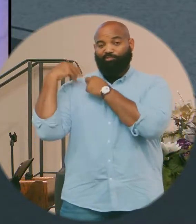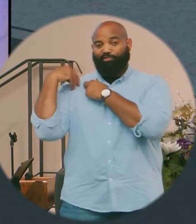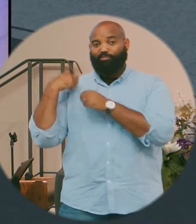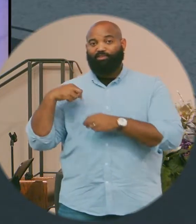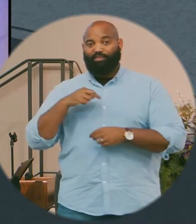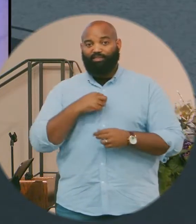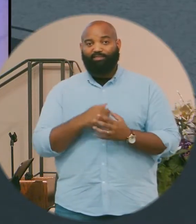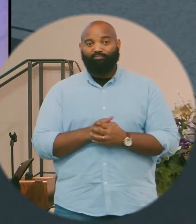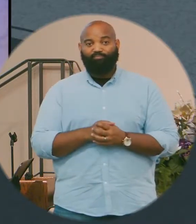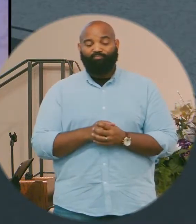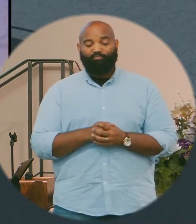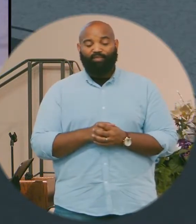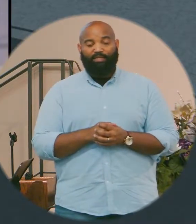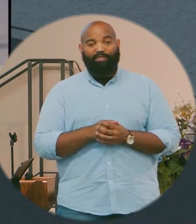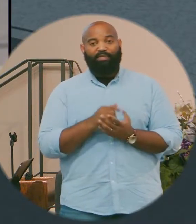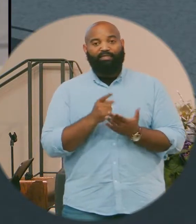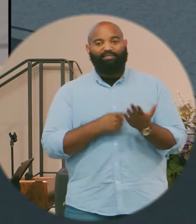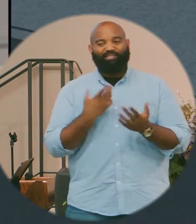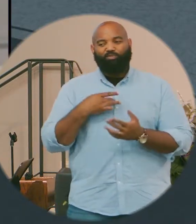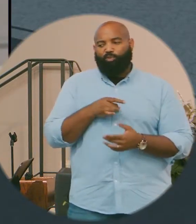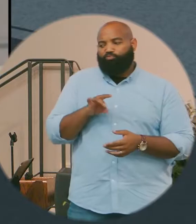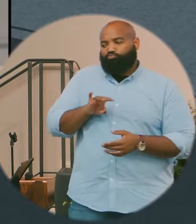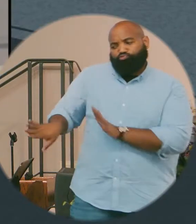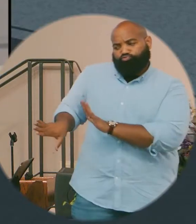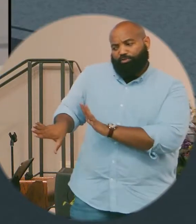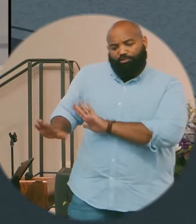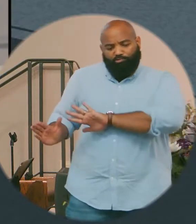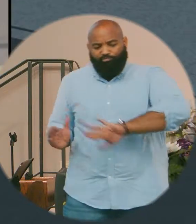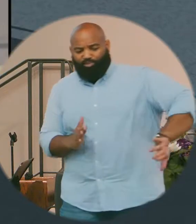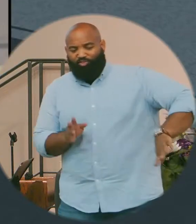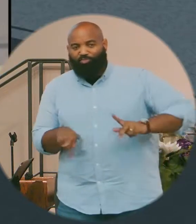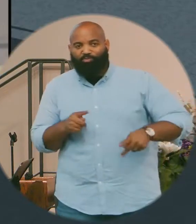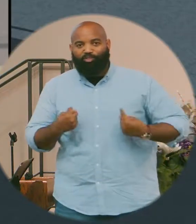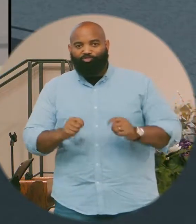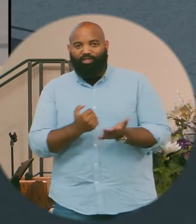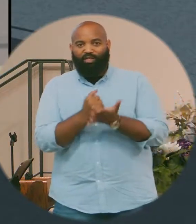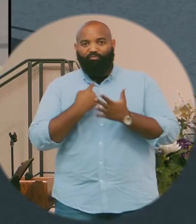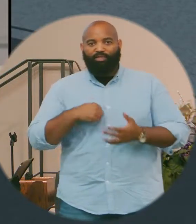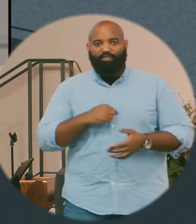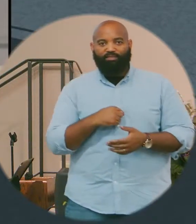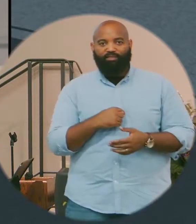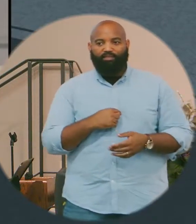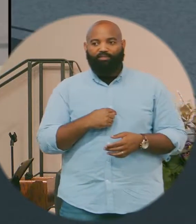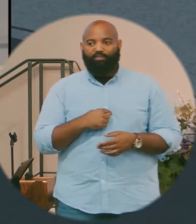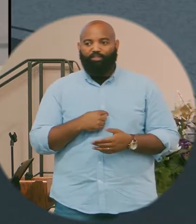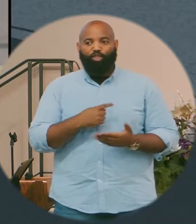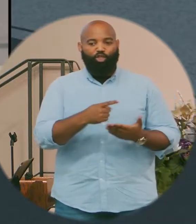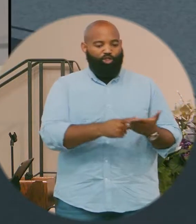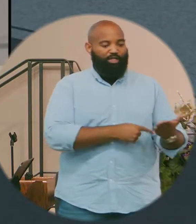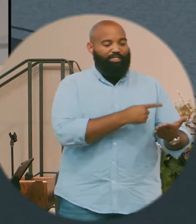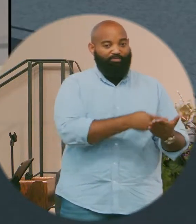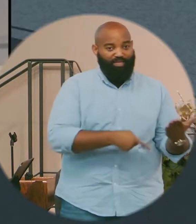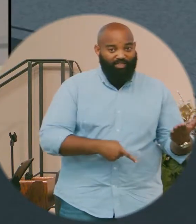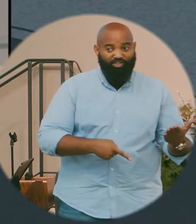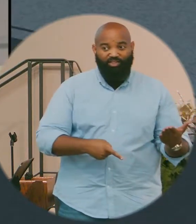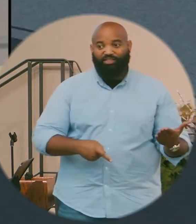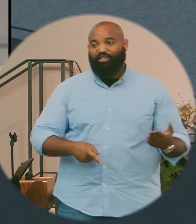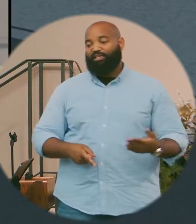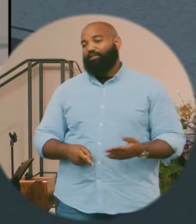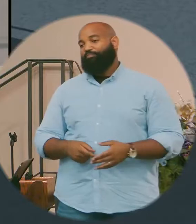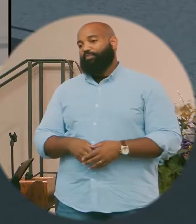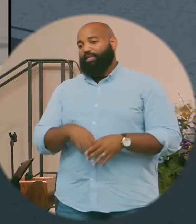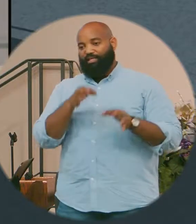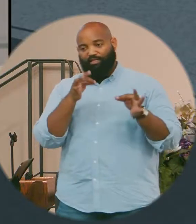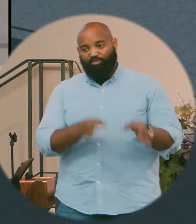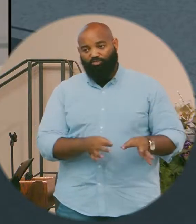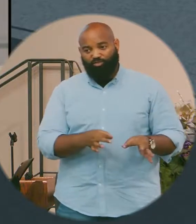two different things. Correction and condemnation are two different things. Correction says you were wrong